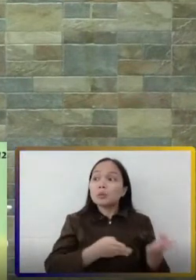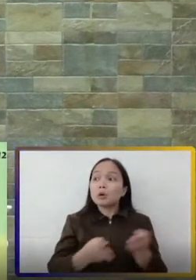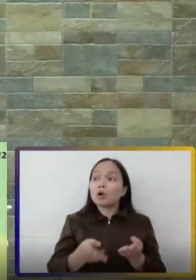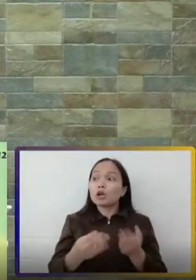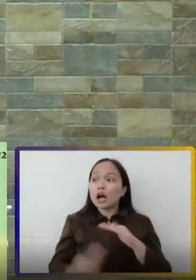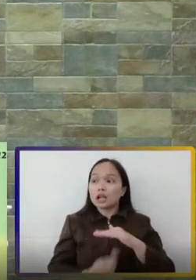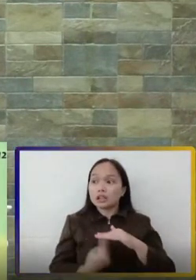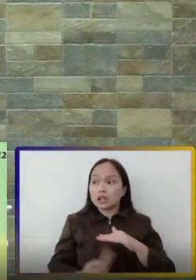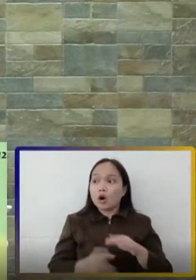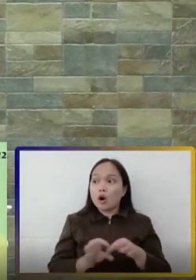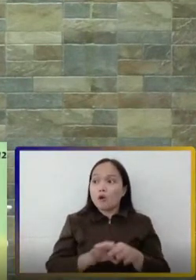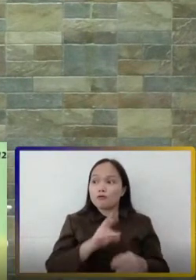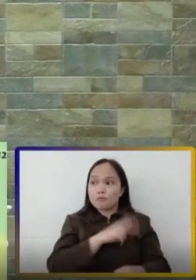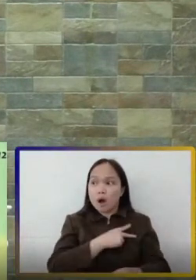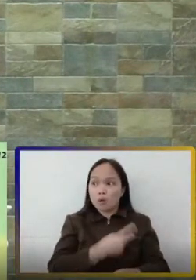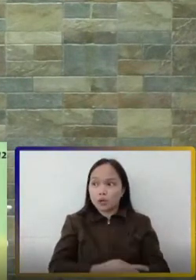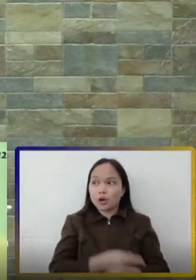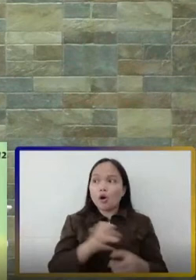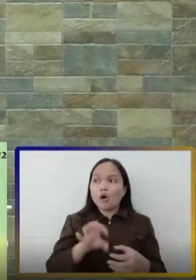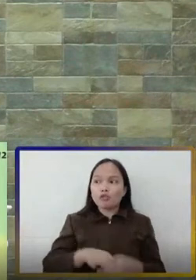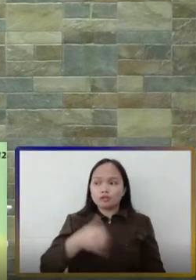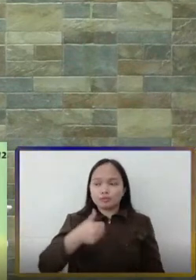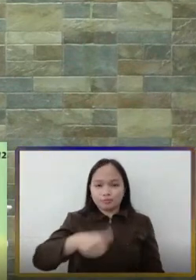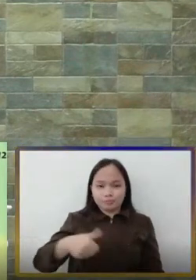the power of any.